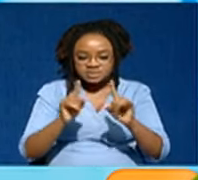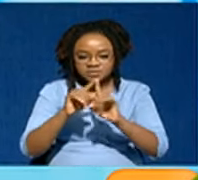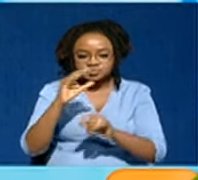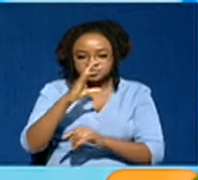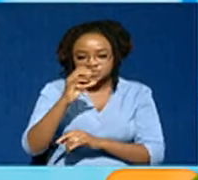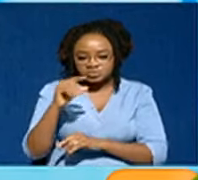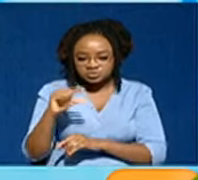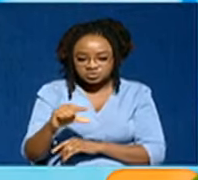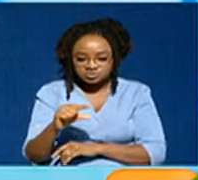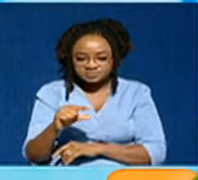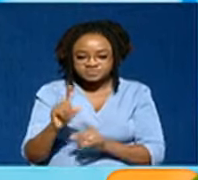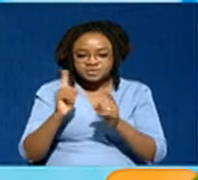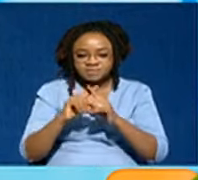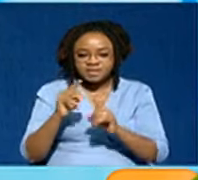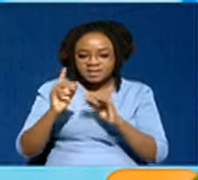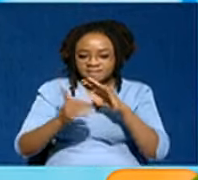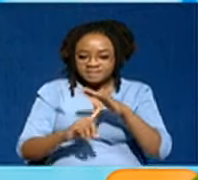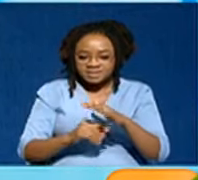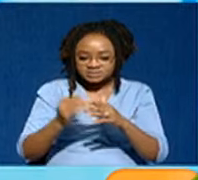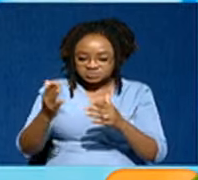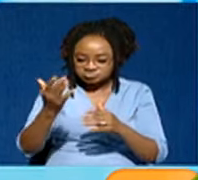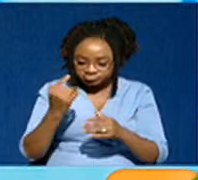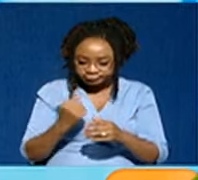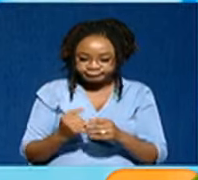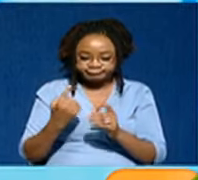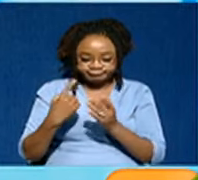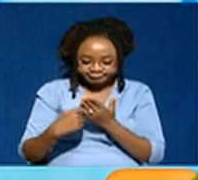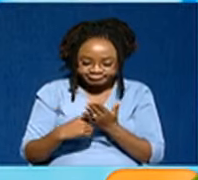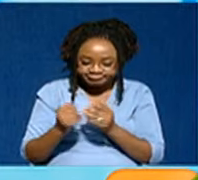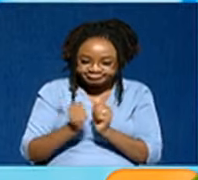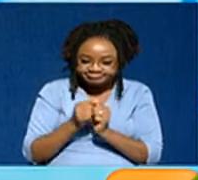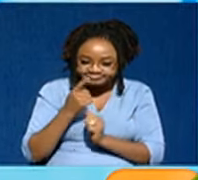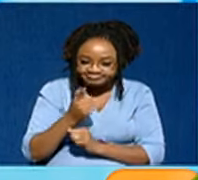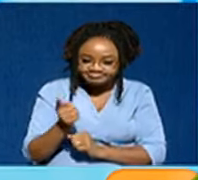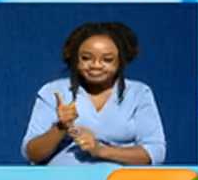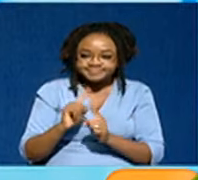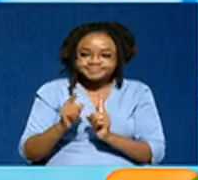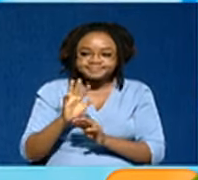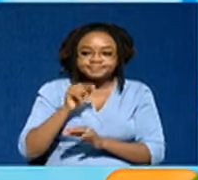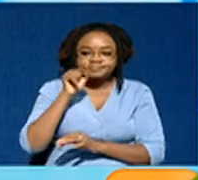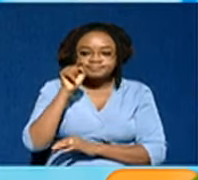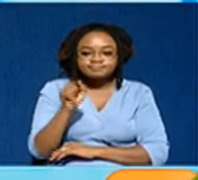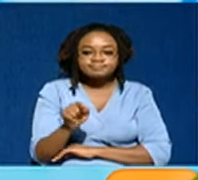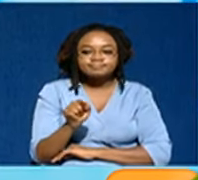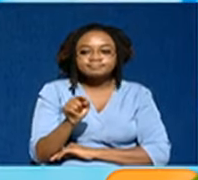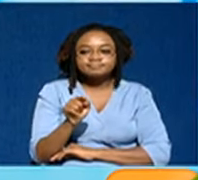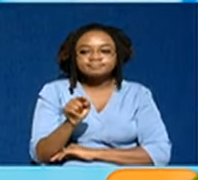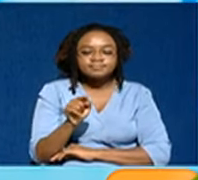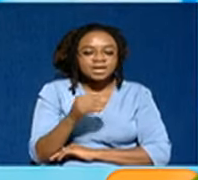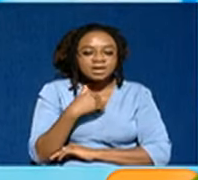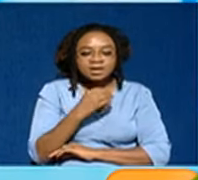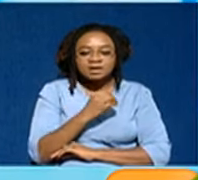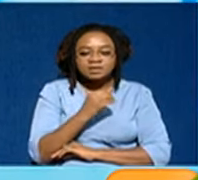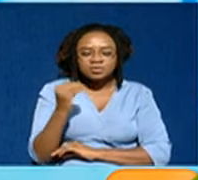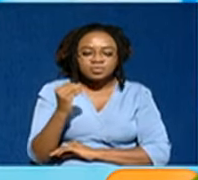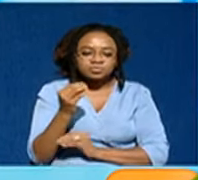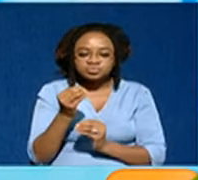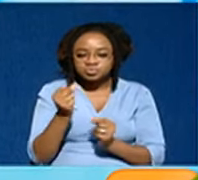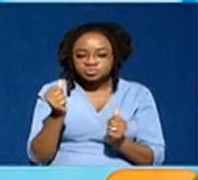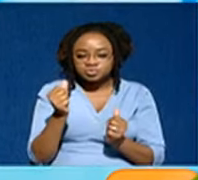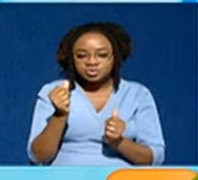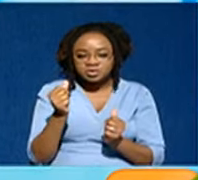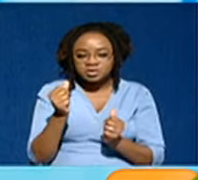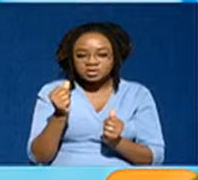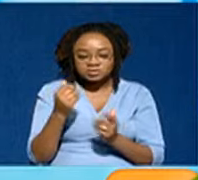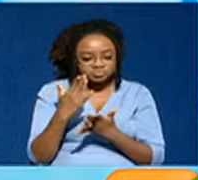Governors. The Ministry came to the table. But then, since then, we have actually not been able to move. They